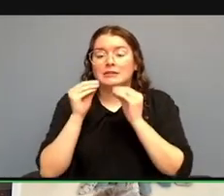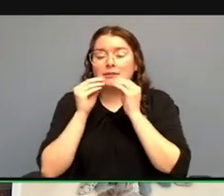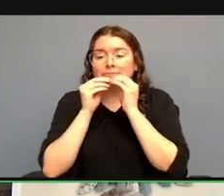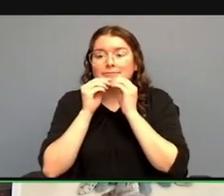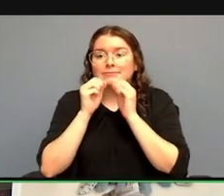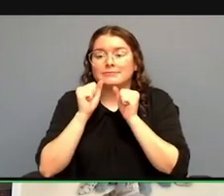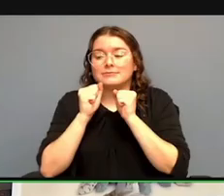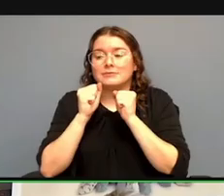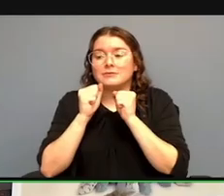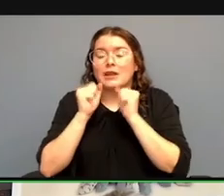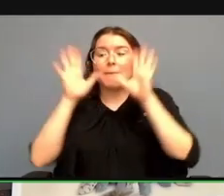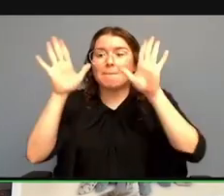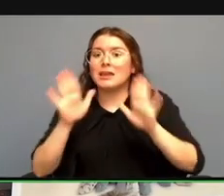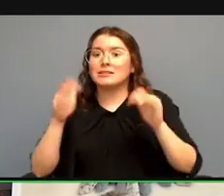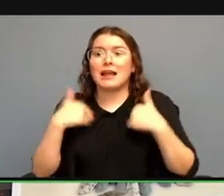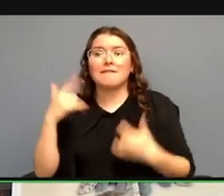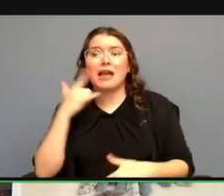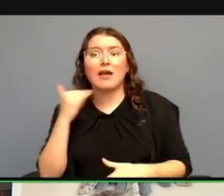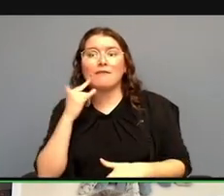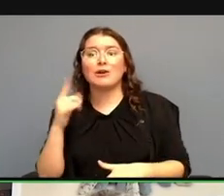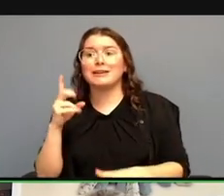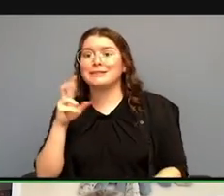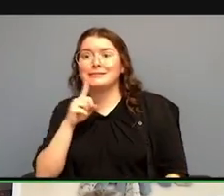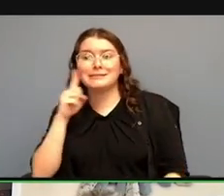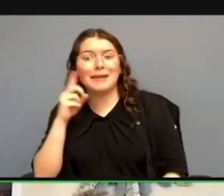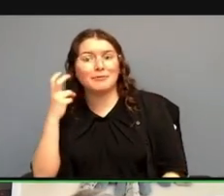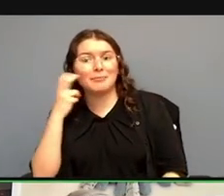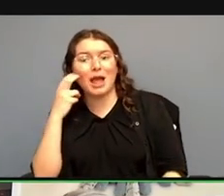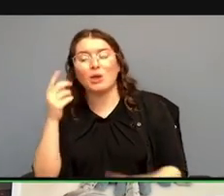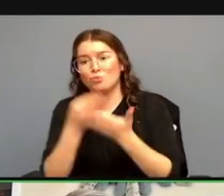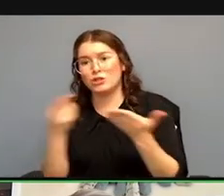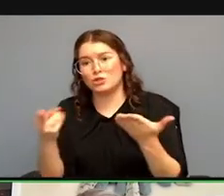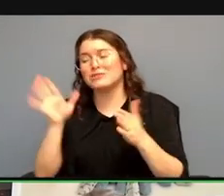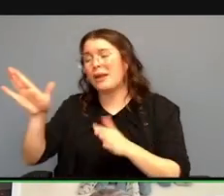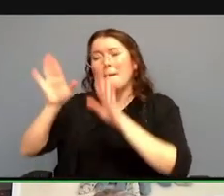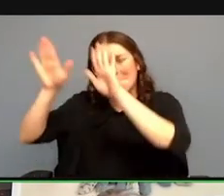access to California Deaf Blind Services. They are a wonderful resource.